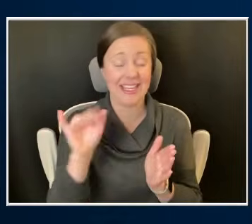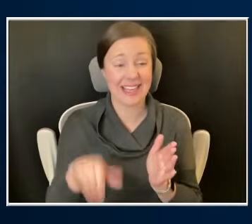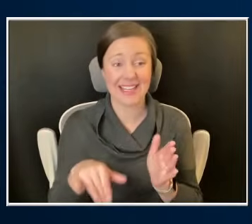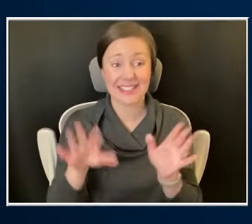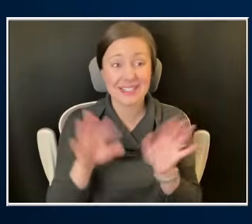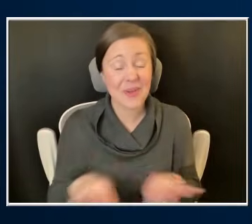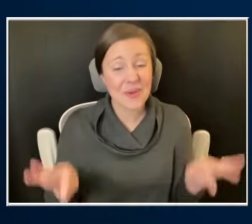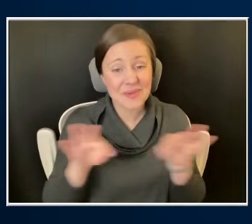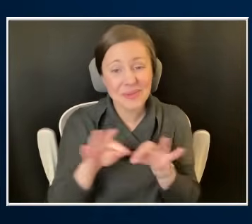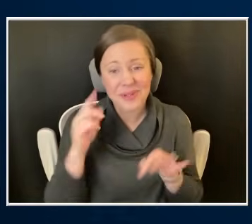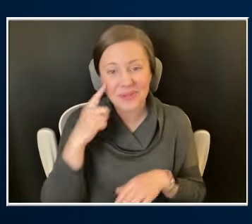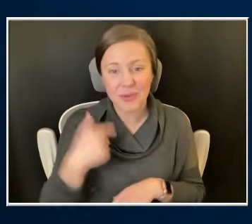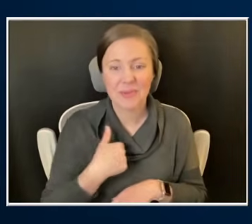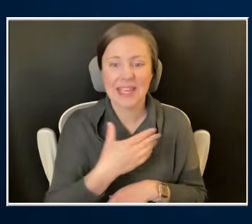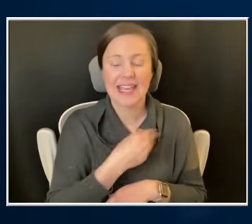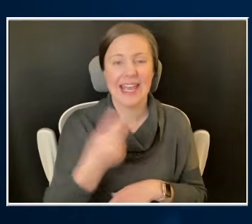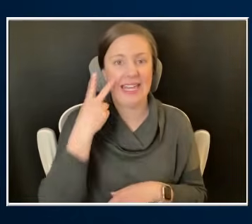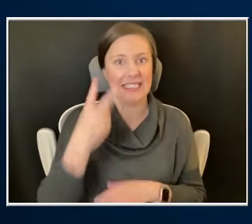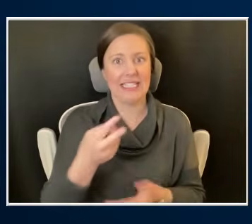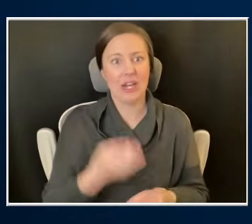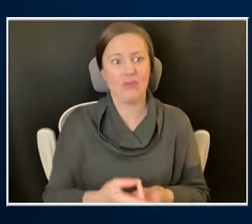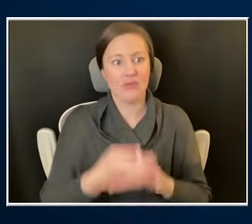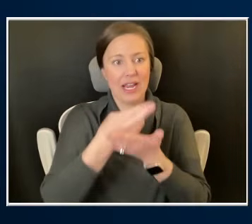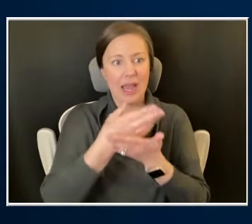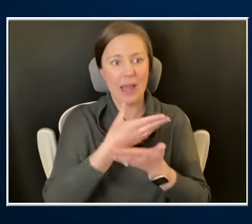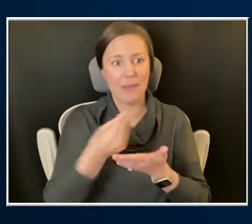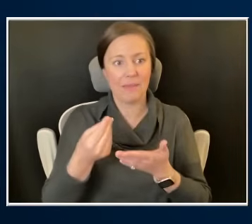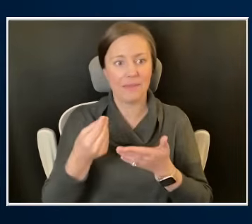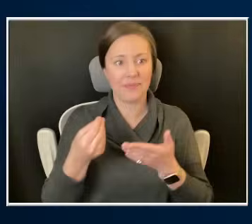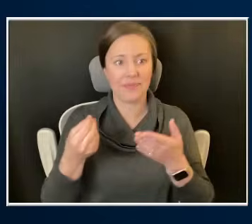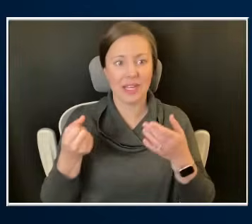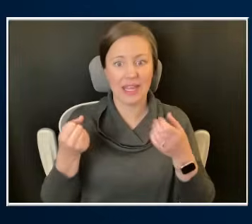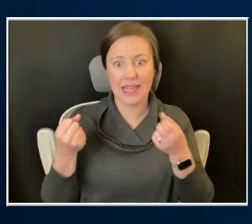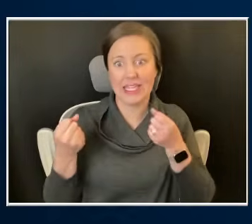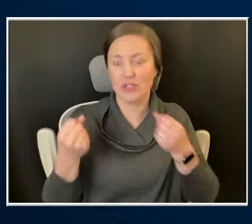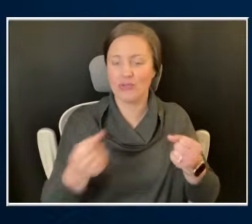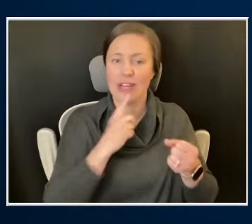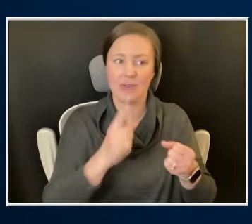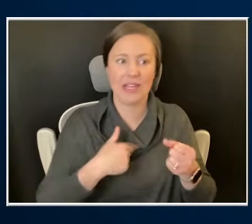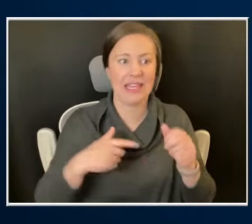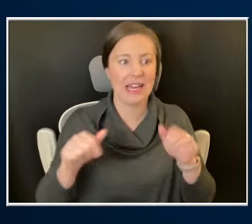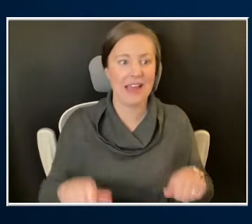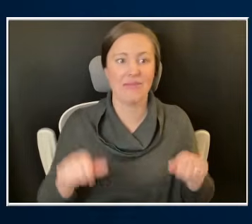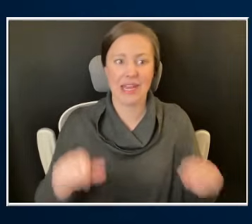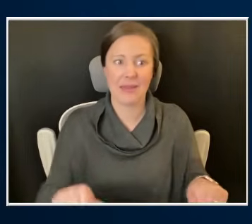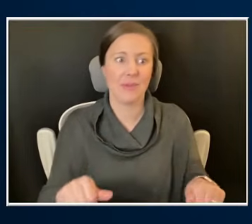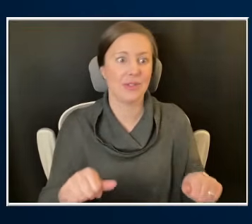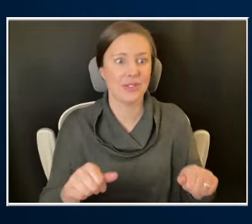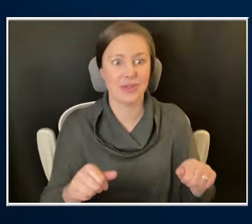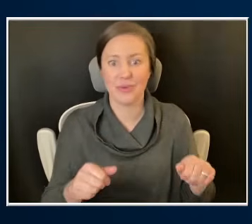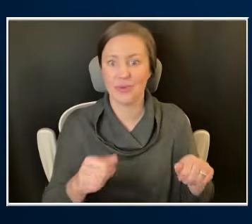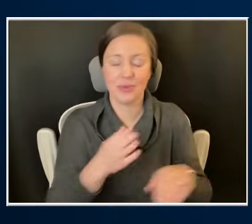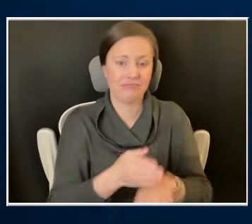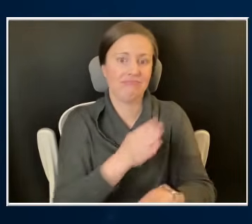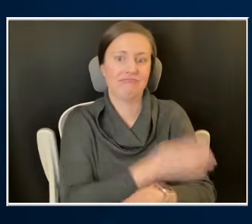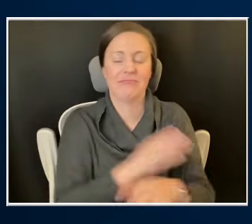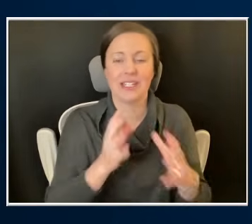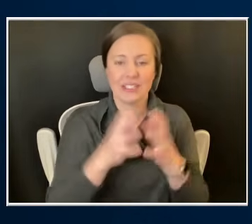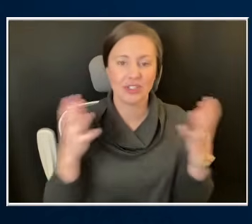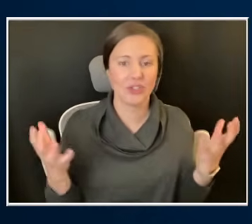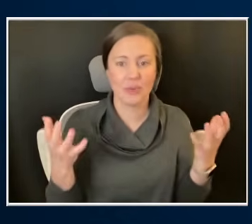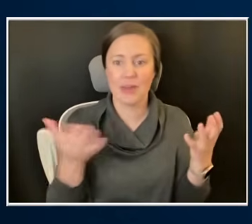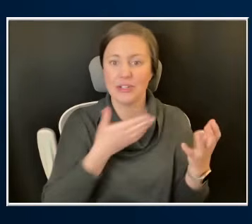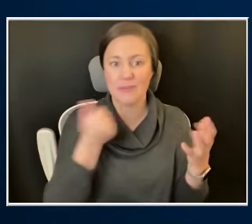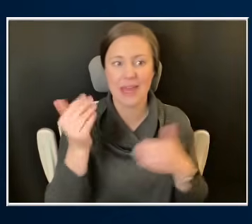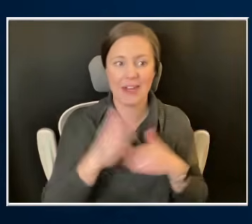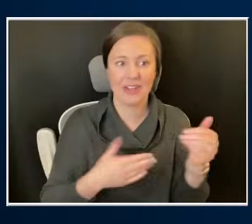seeing me in rehab and the strength I've been able to gain is so much better than it was back then. And Bo, oh